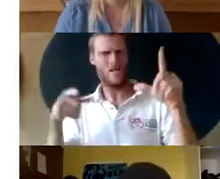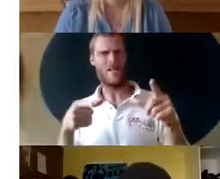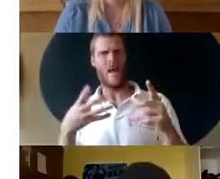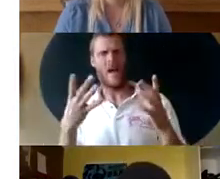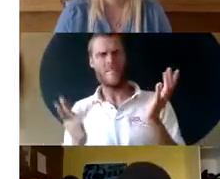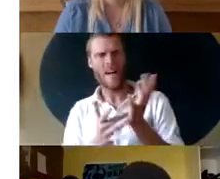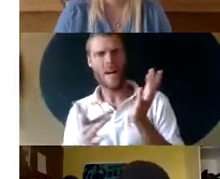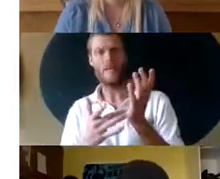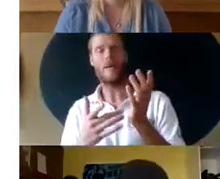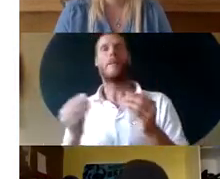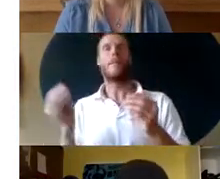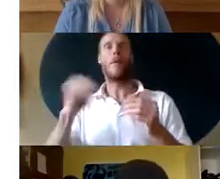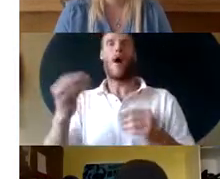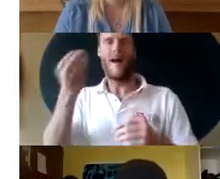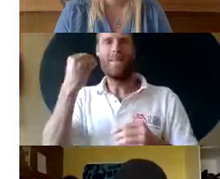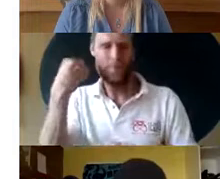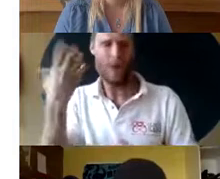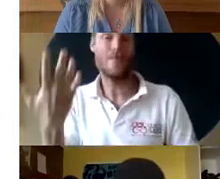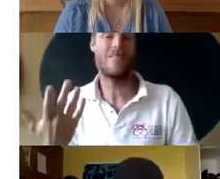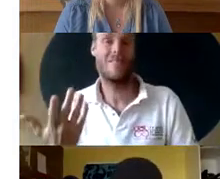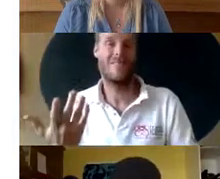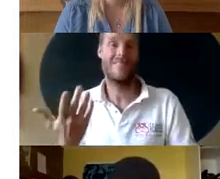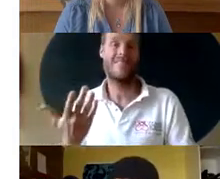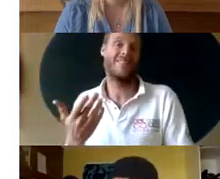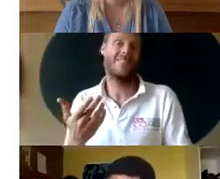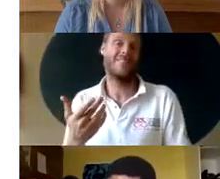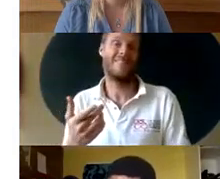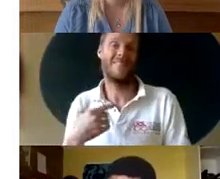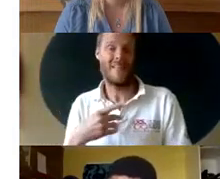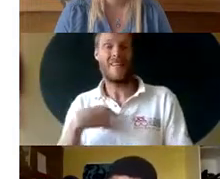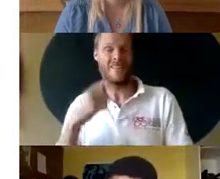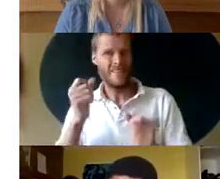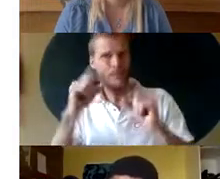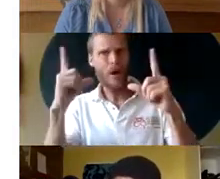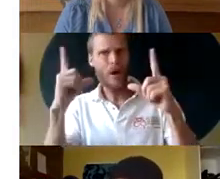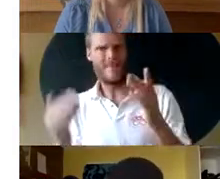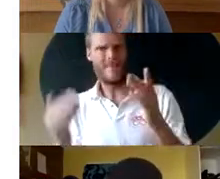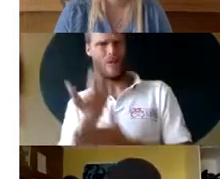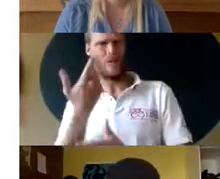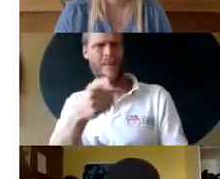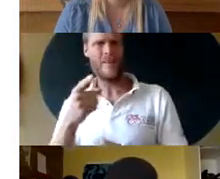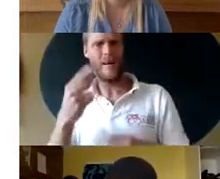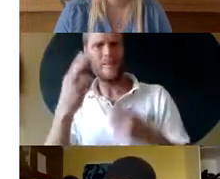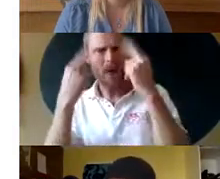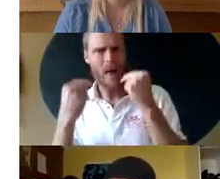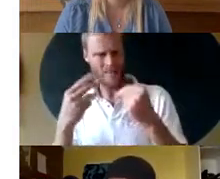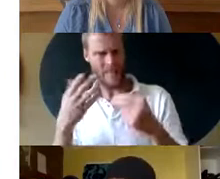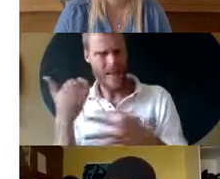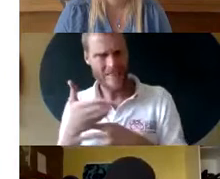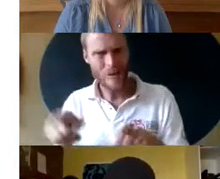feedback about accessibility, creating awareness about technology, and it's important information.